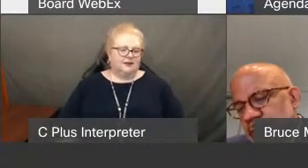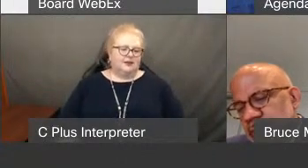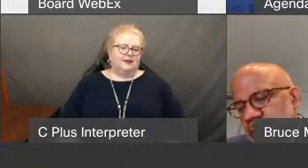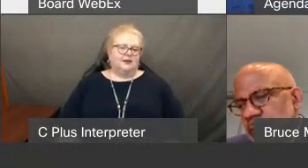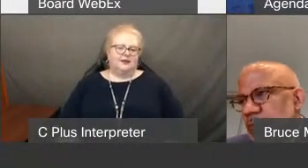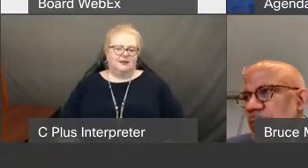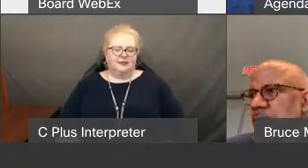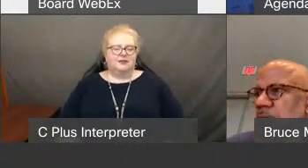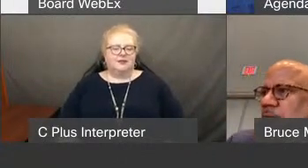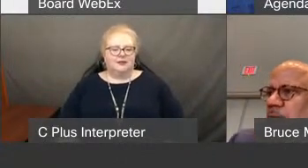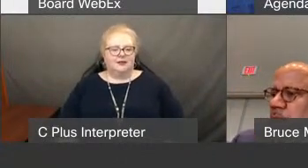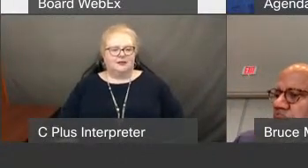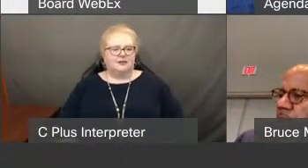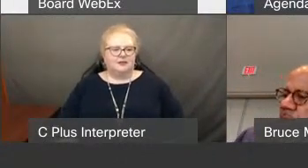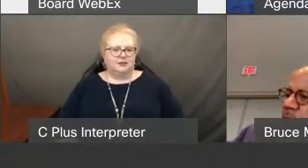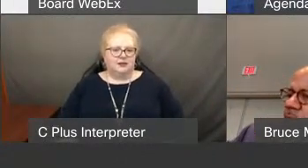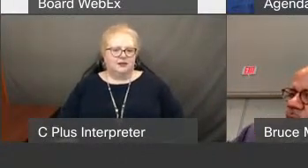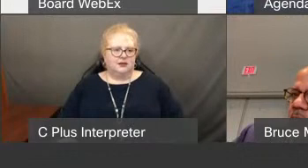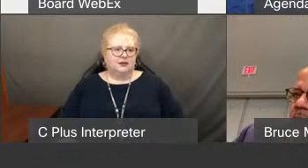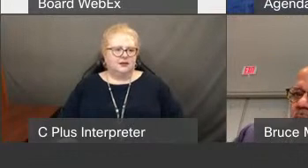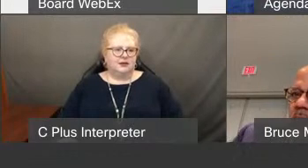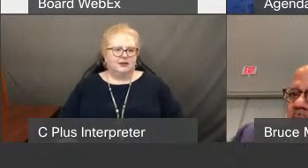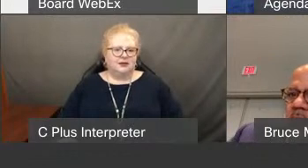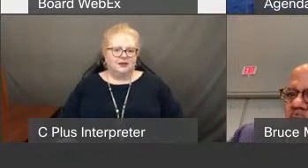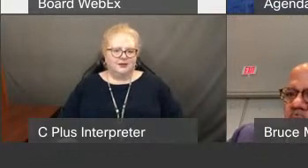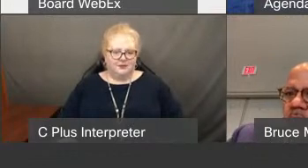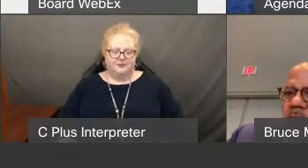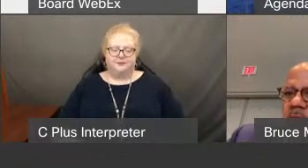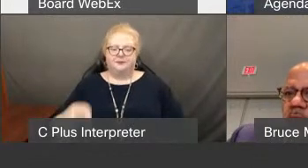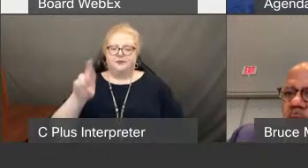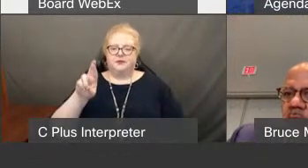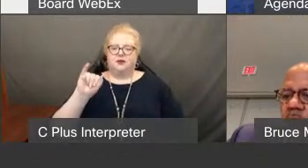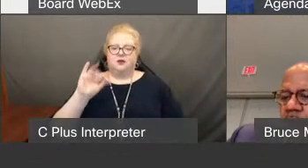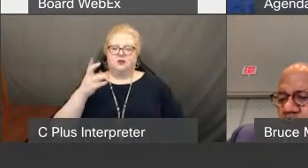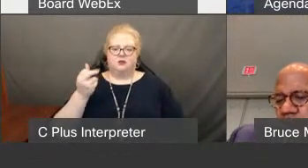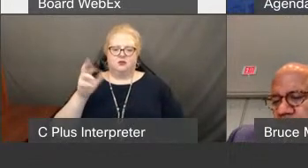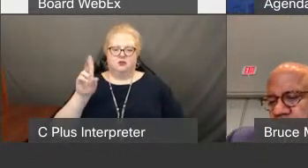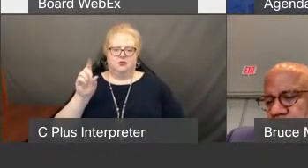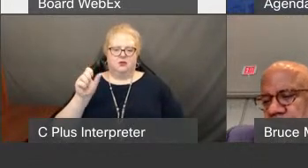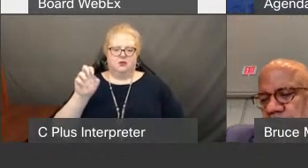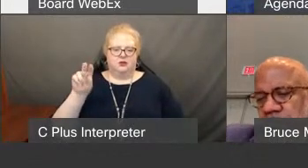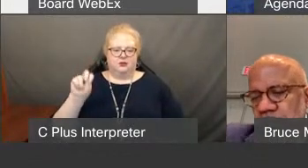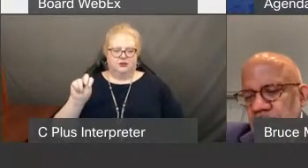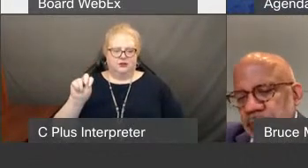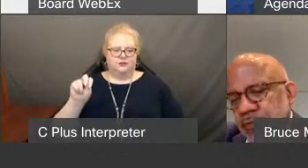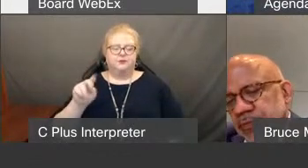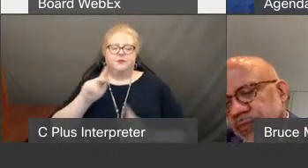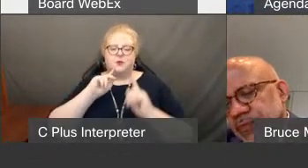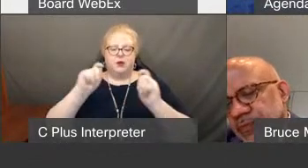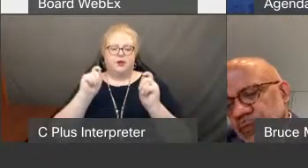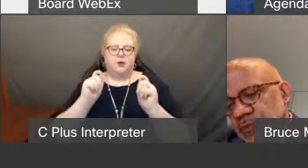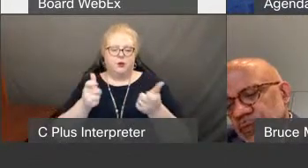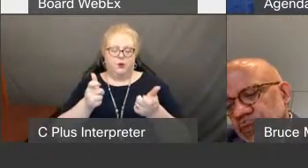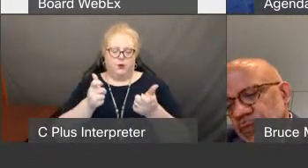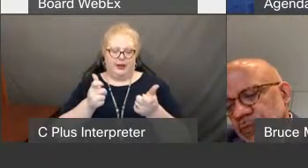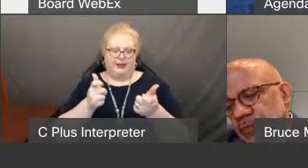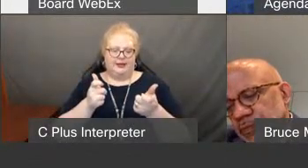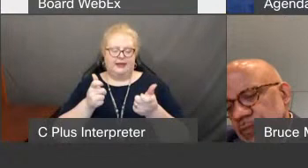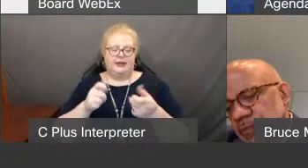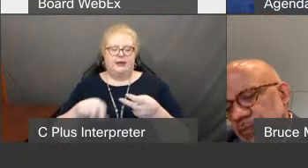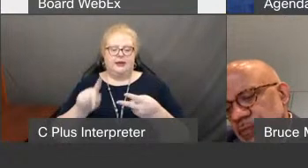Any more, Director Richardson? Yes, thank you, Mayor. Two quick points. On the first